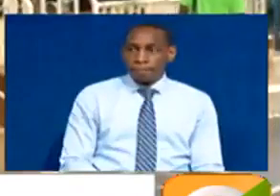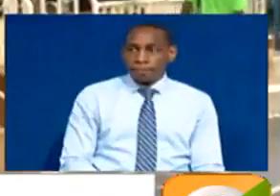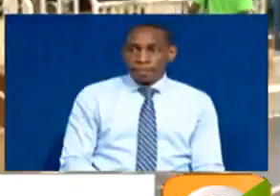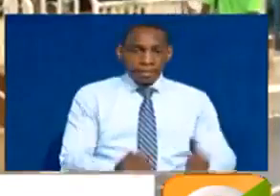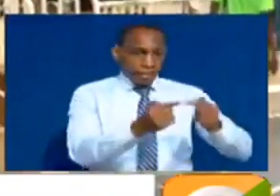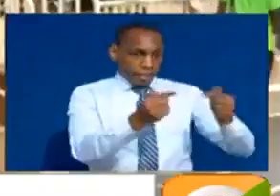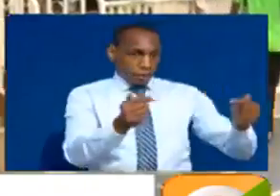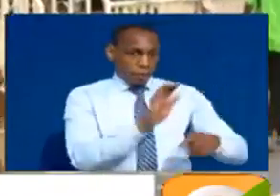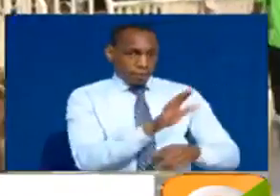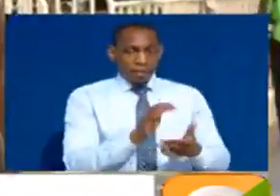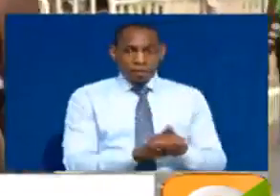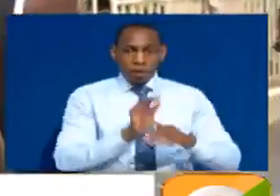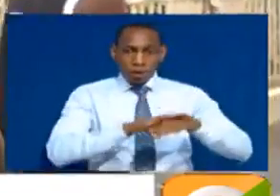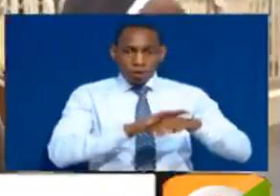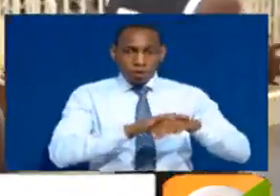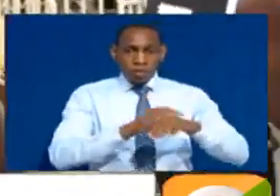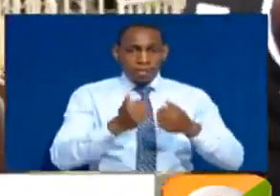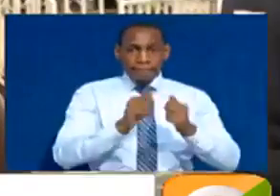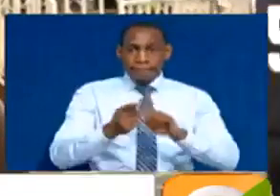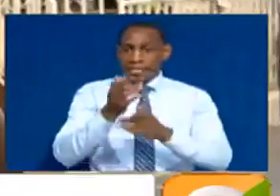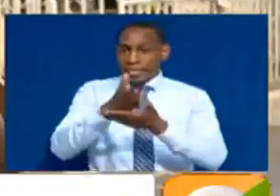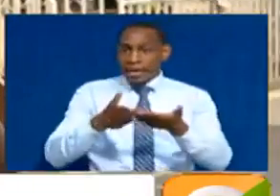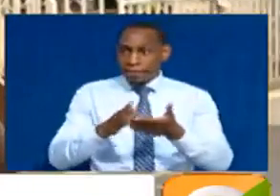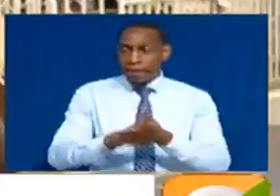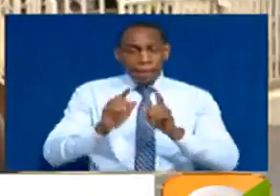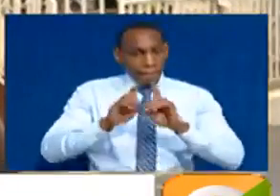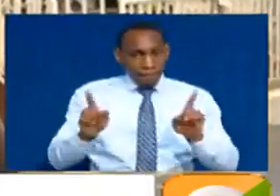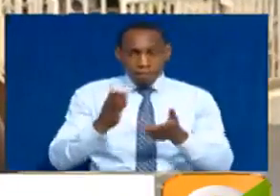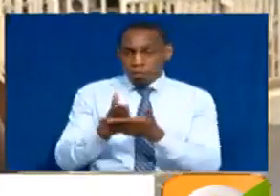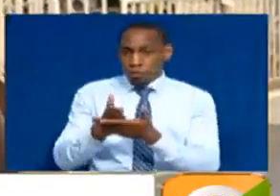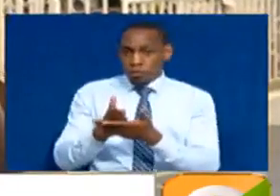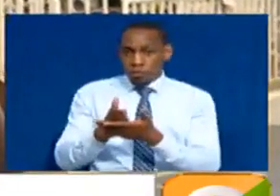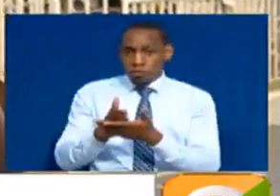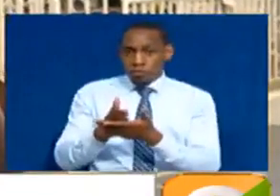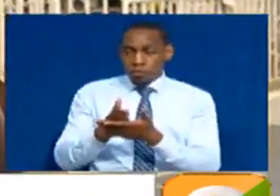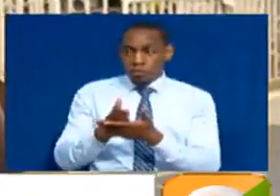The opponent gave us a good game in the first half, but we got our